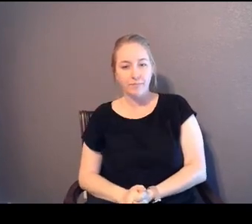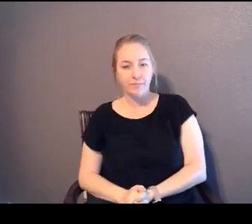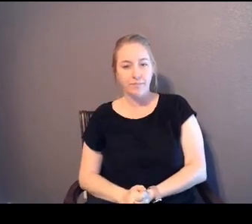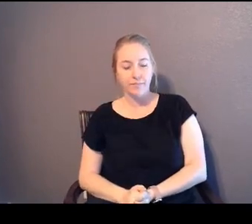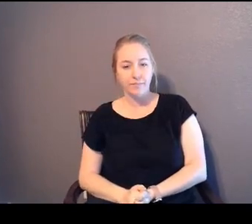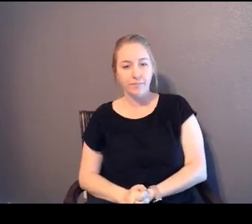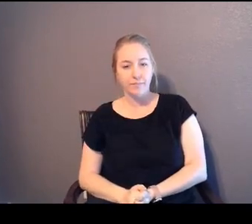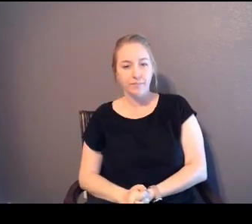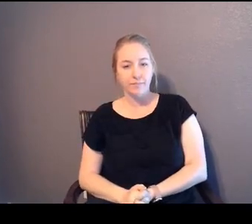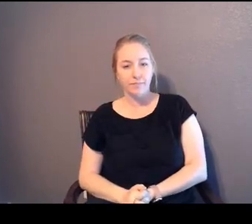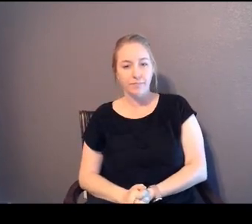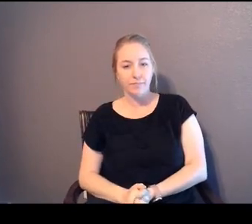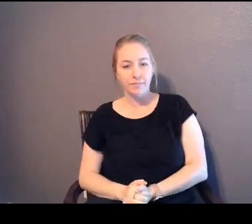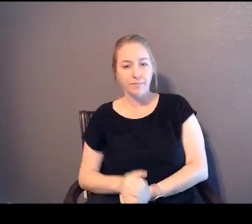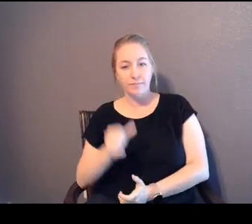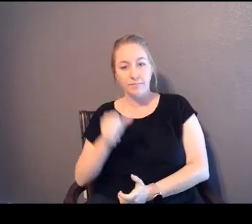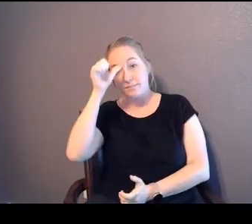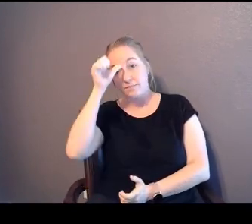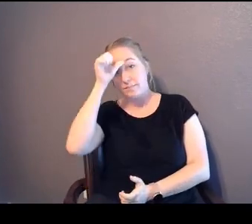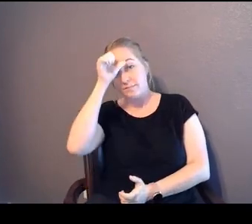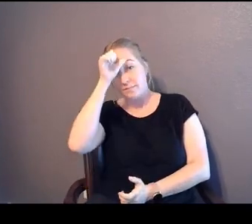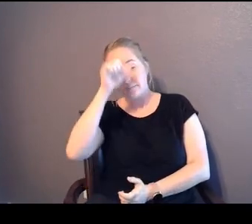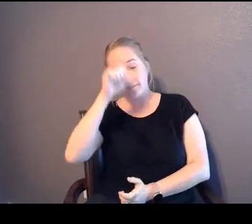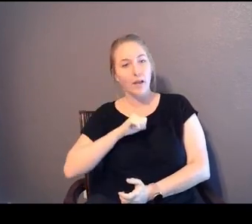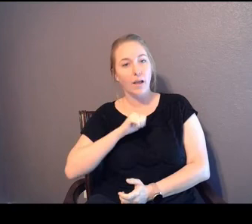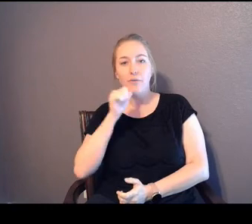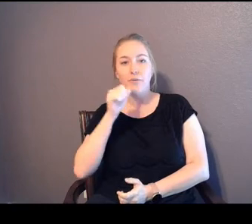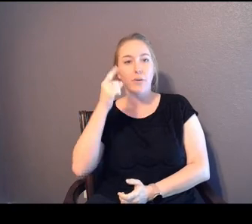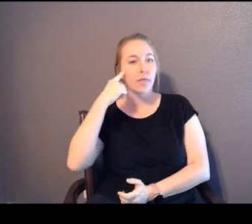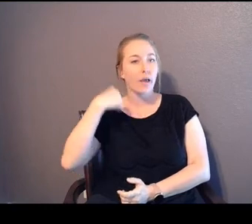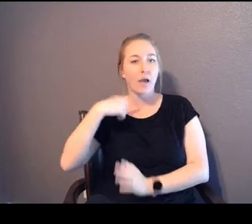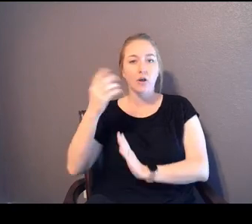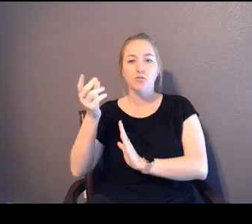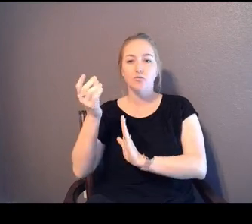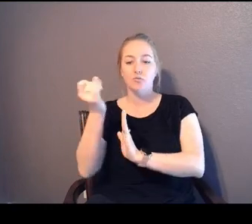I don't even think I drew that stem yet. Let me get that going.